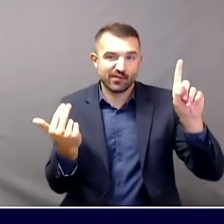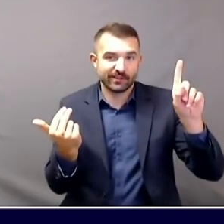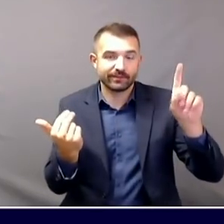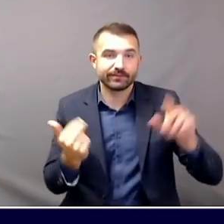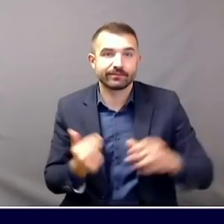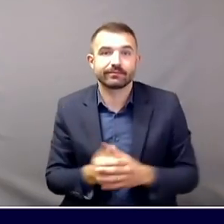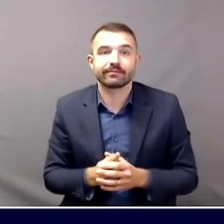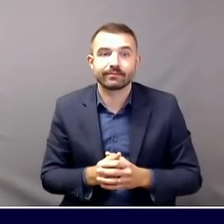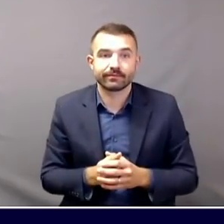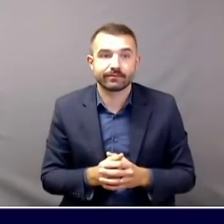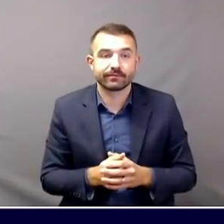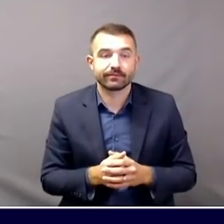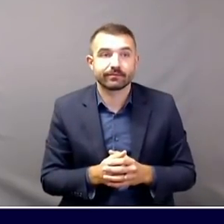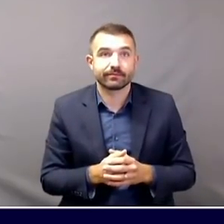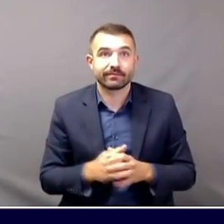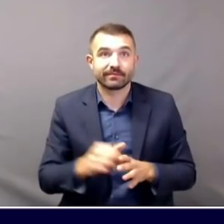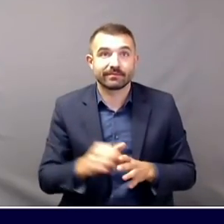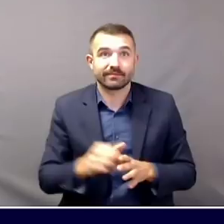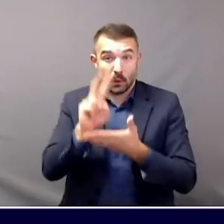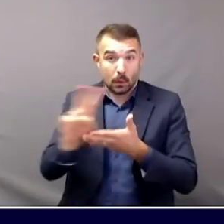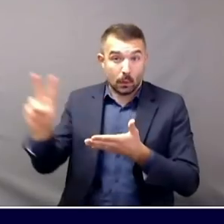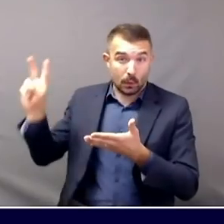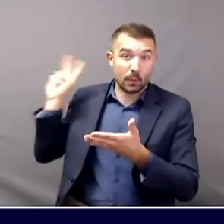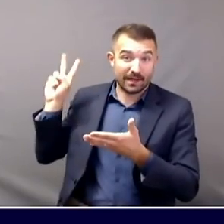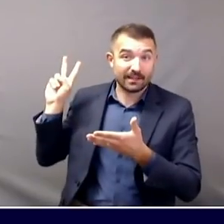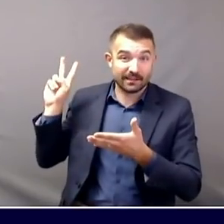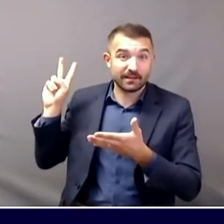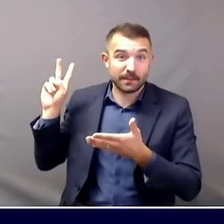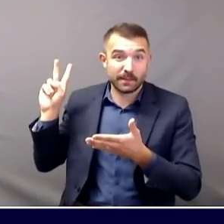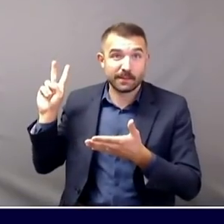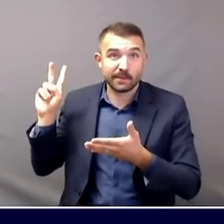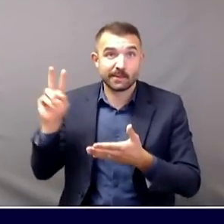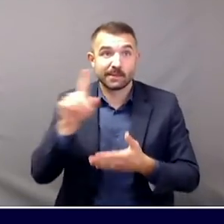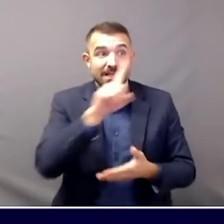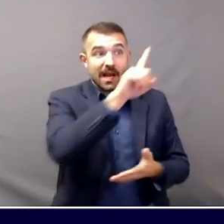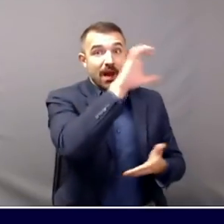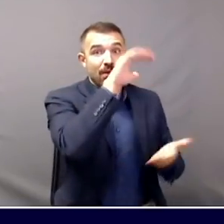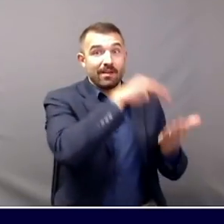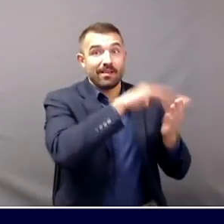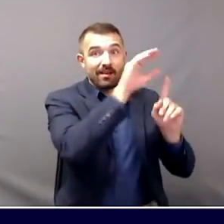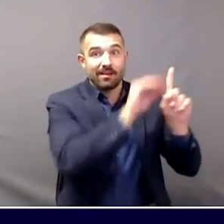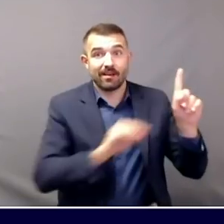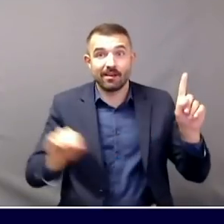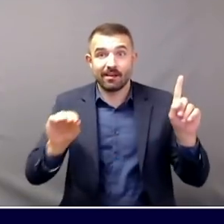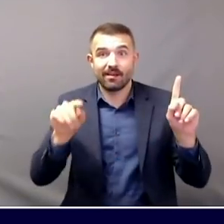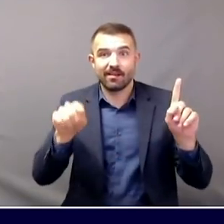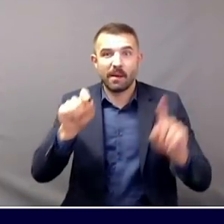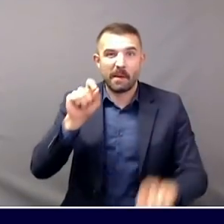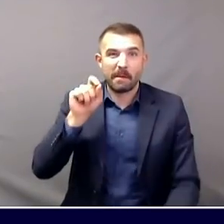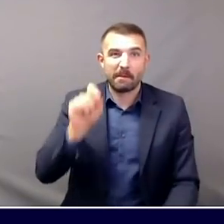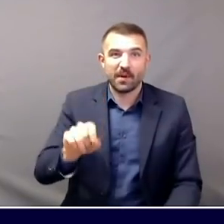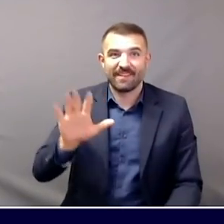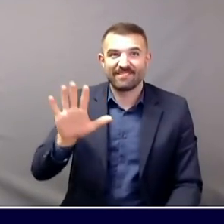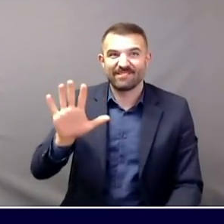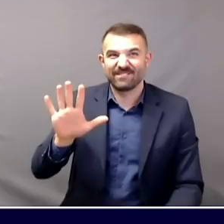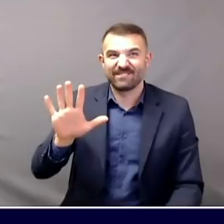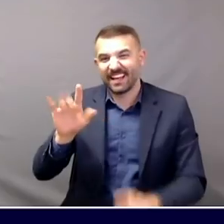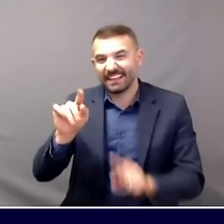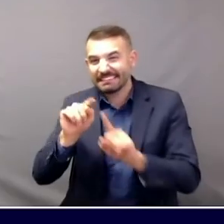ago, our rate in Maine was 0.5 or 1. We've seen a significant increase in